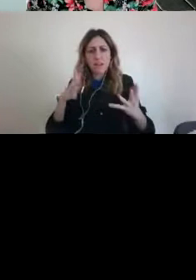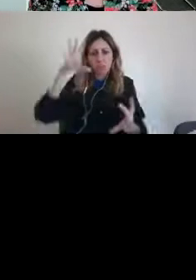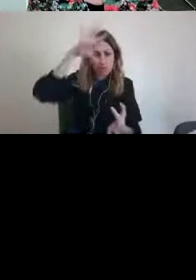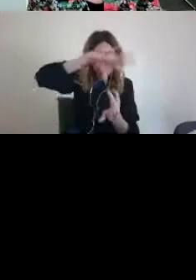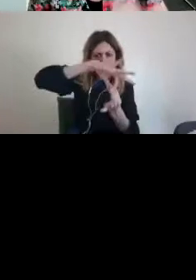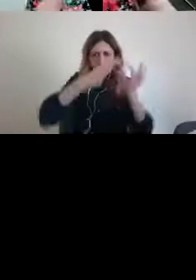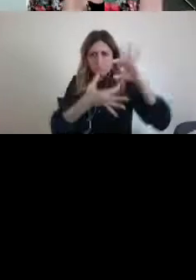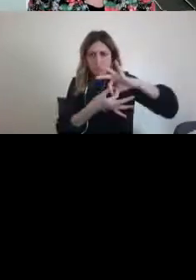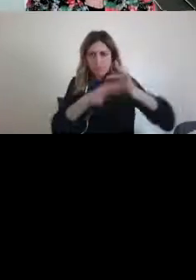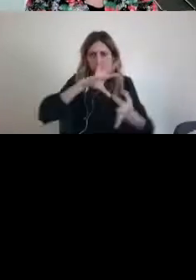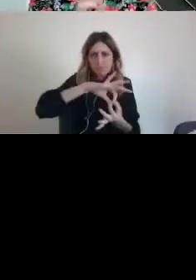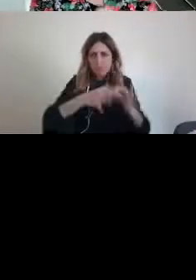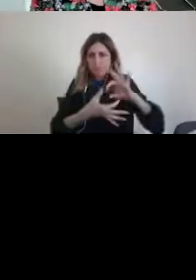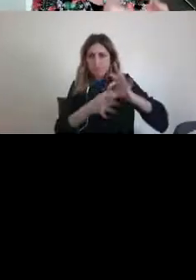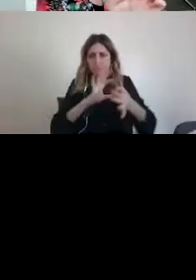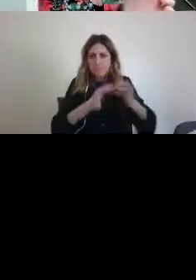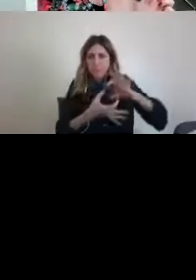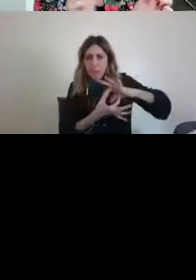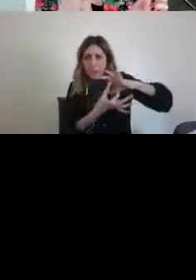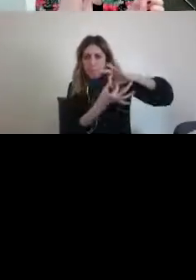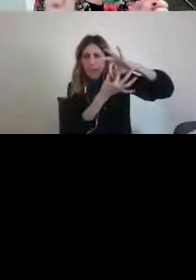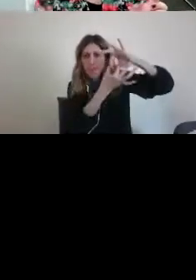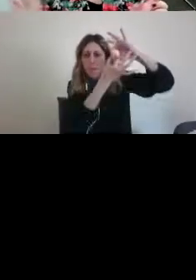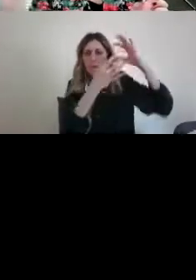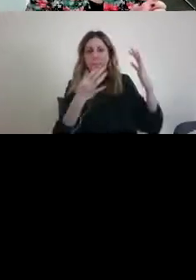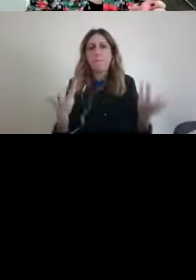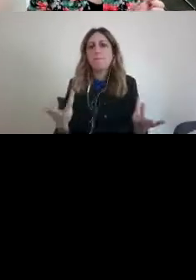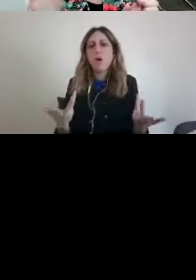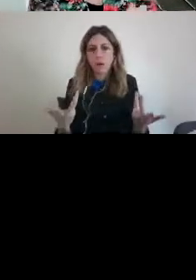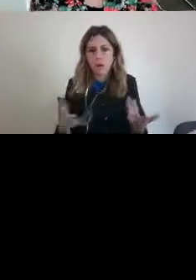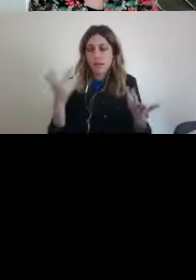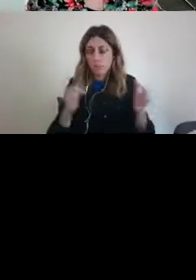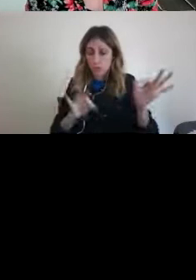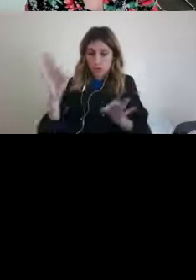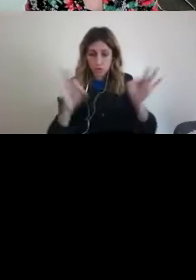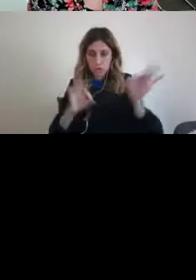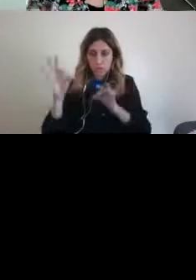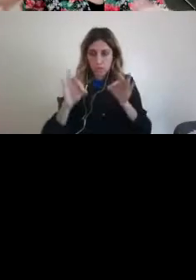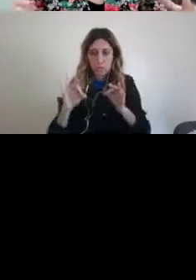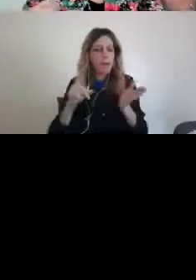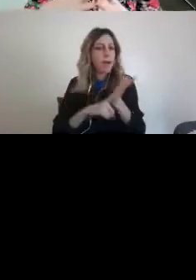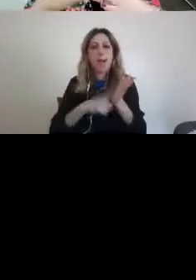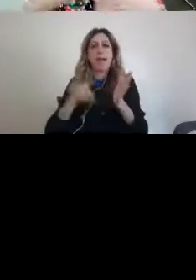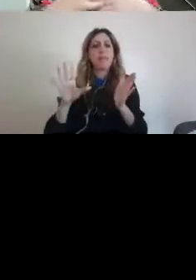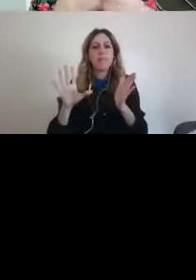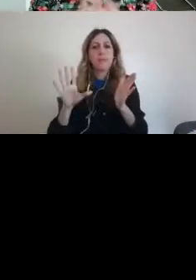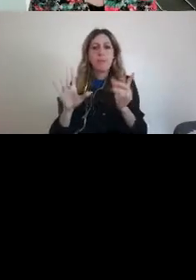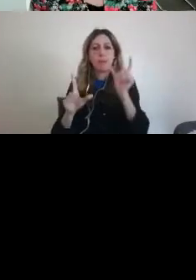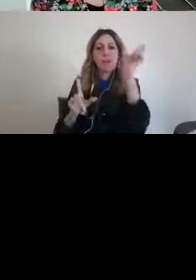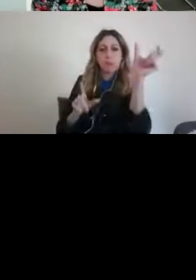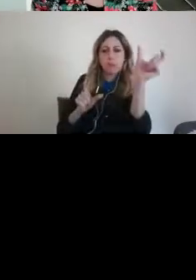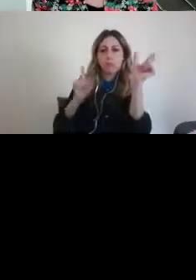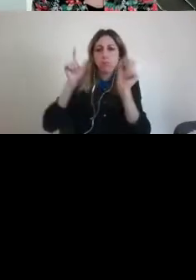technical problem. We don't only describe content with scattered pieces of schema. With our implementation, we connect the puzzle